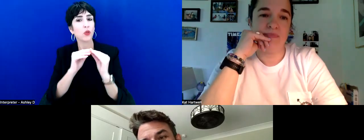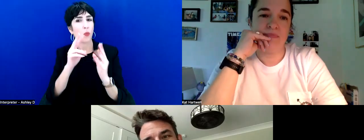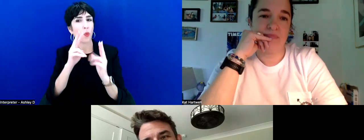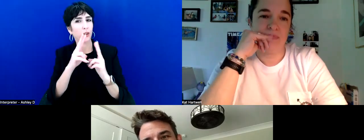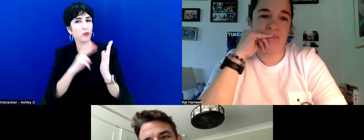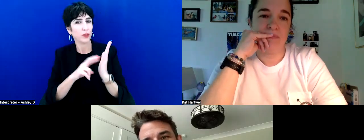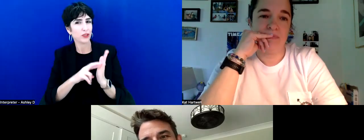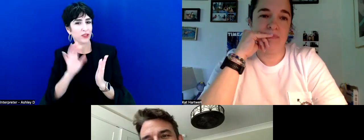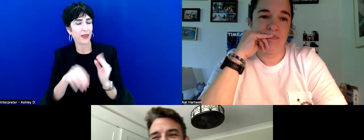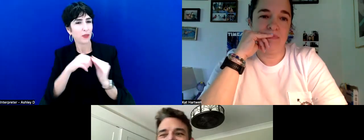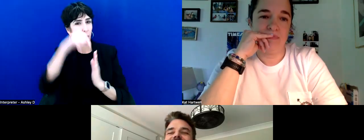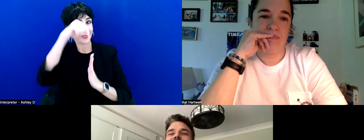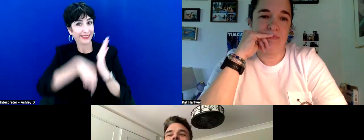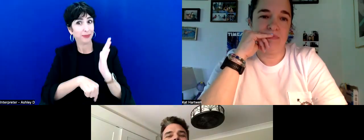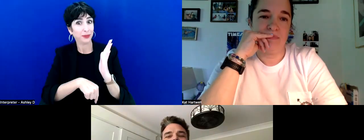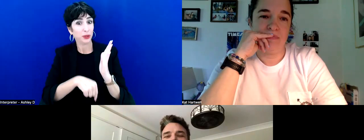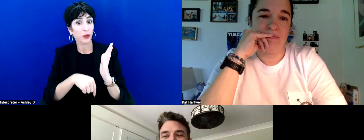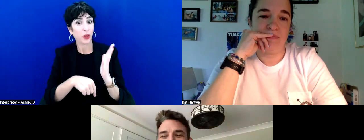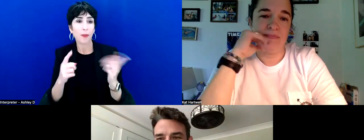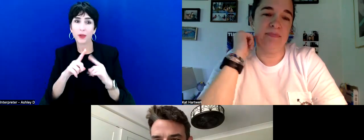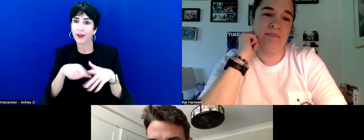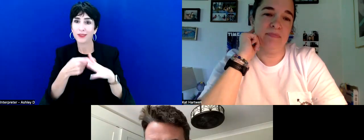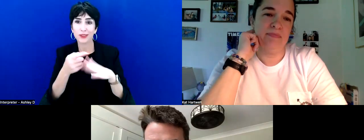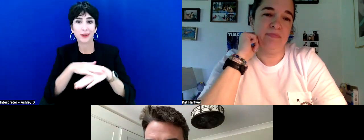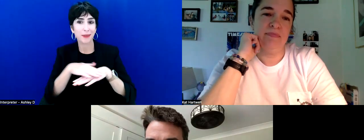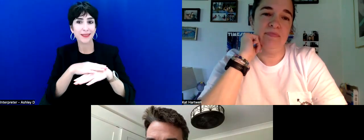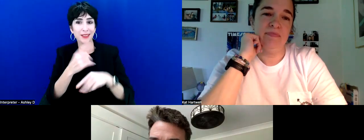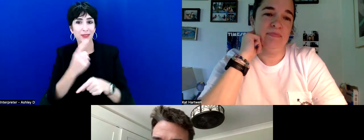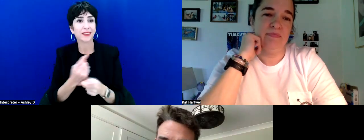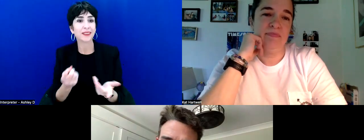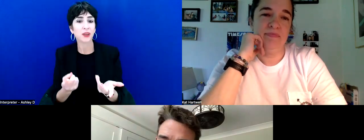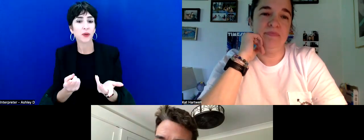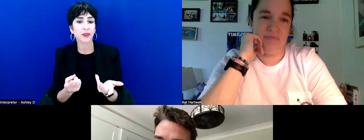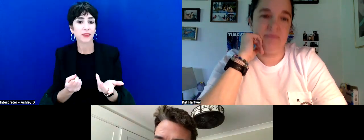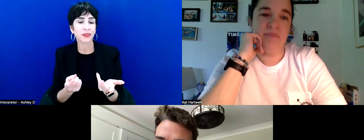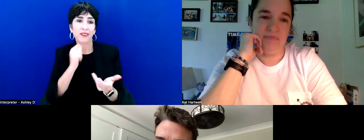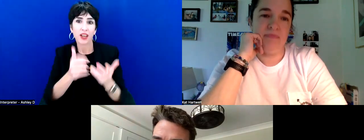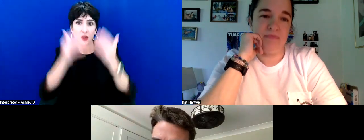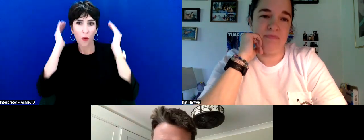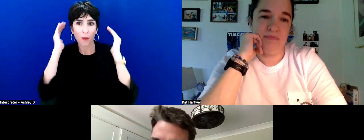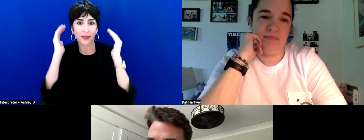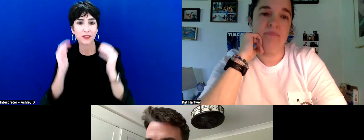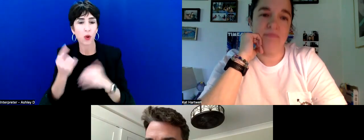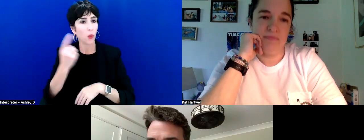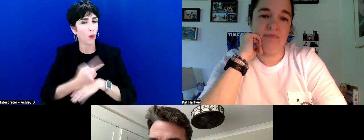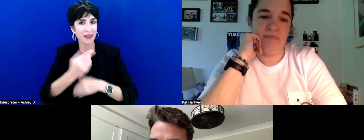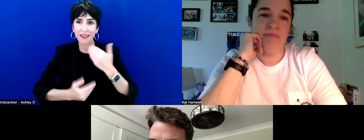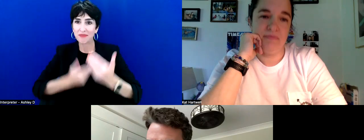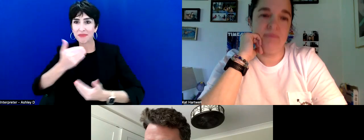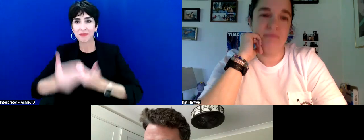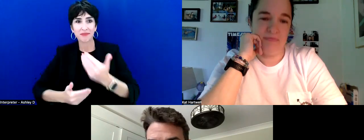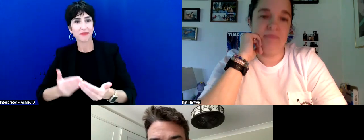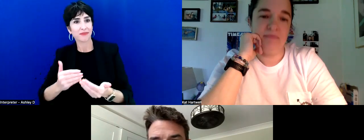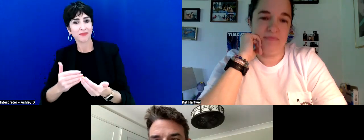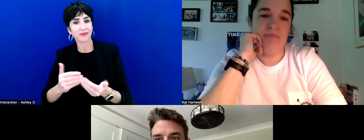it, the deeper you're going to go. But you got to start somewhere. So, or else it's too overwhelming. So just one day at a time.